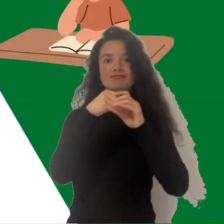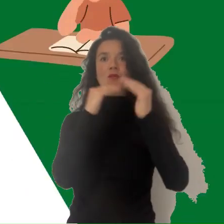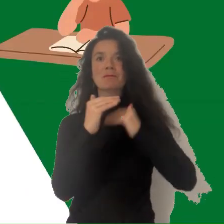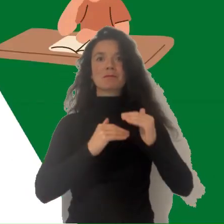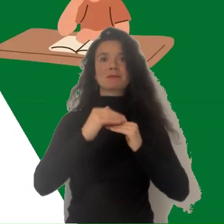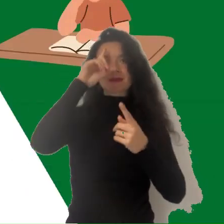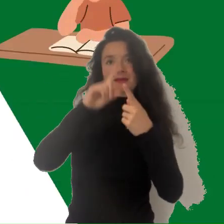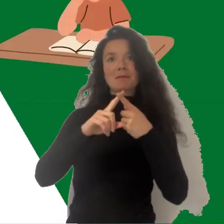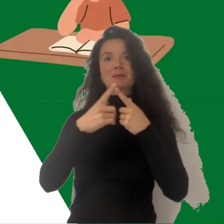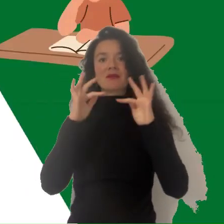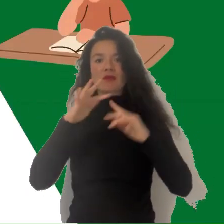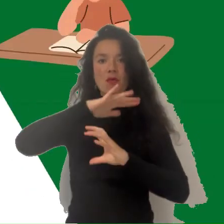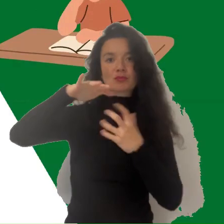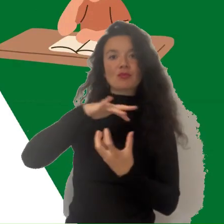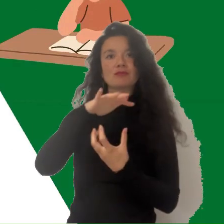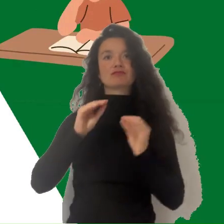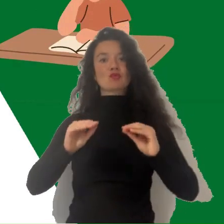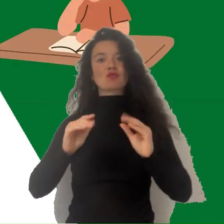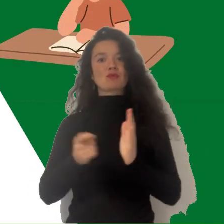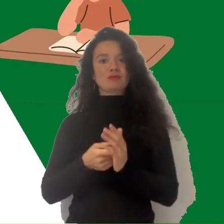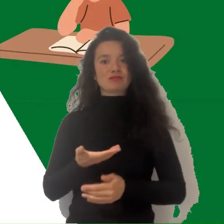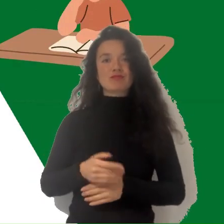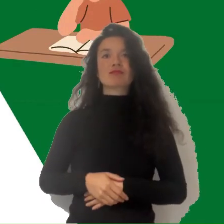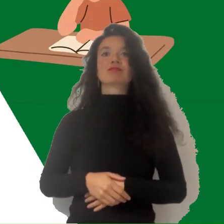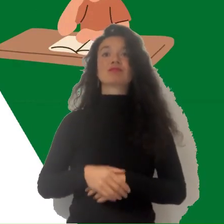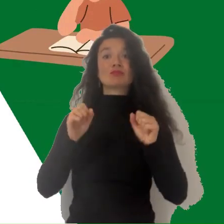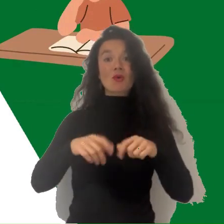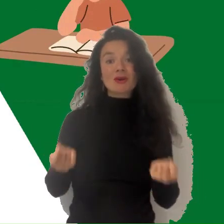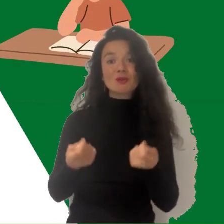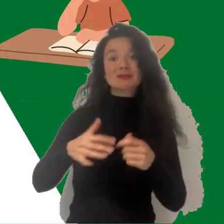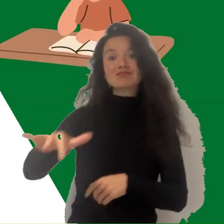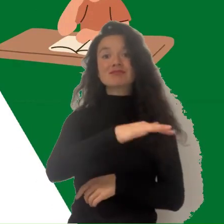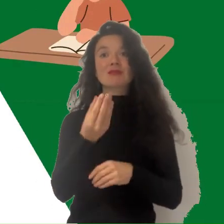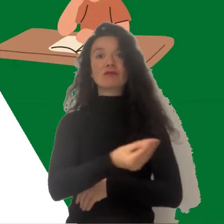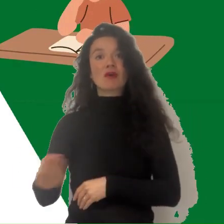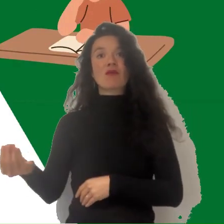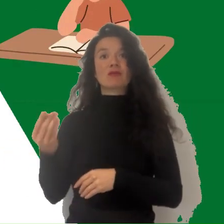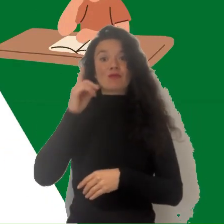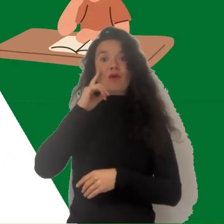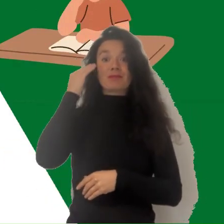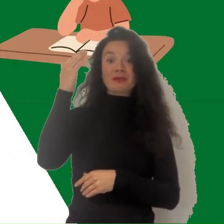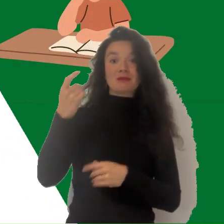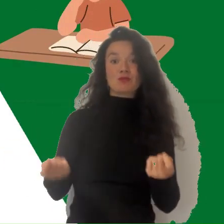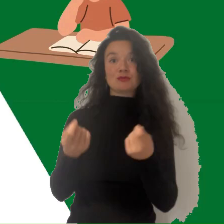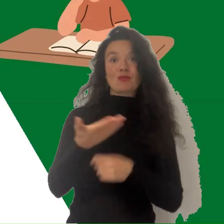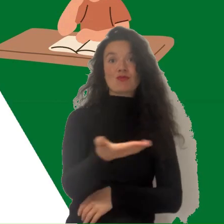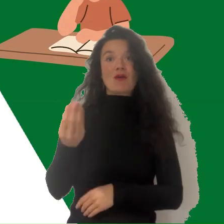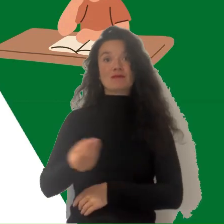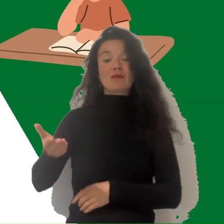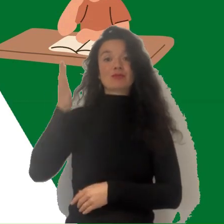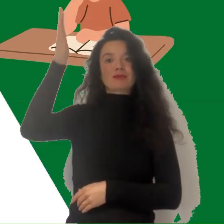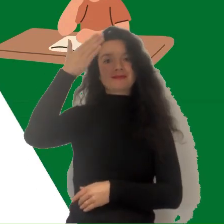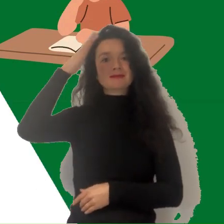So how green skills affect our careers? Green skills can open many opportunities for education